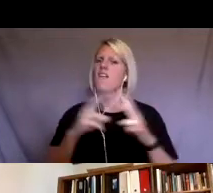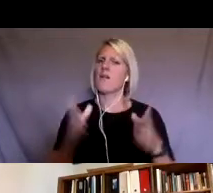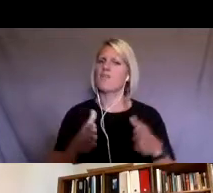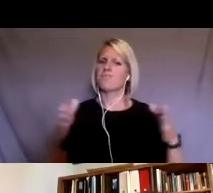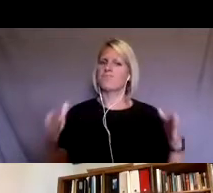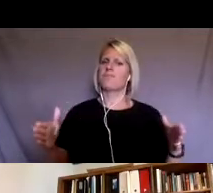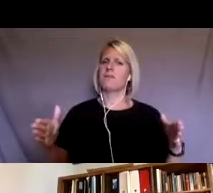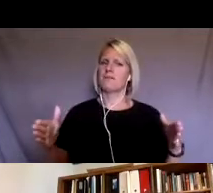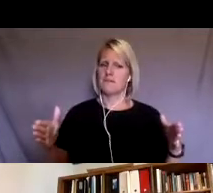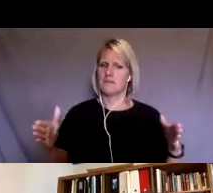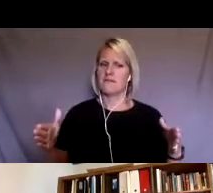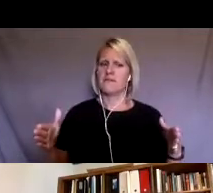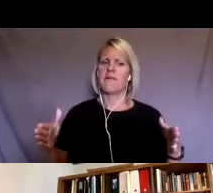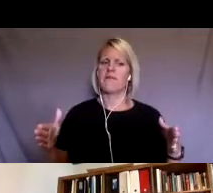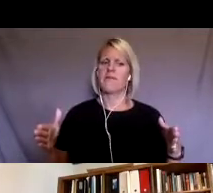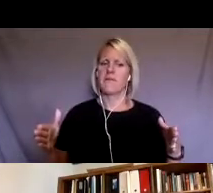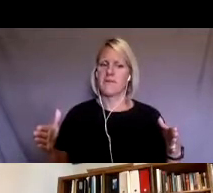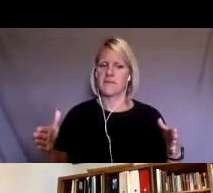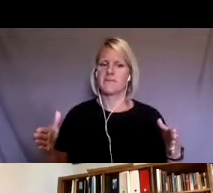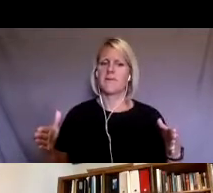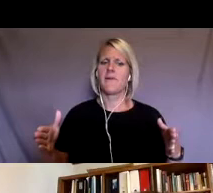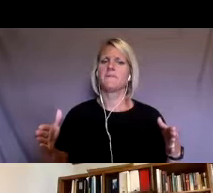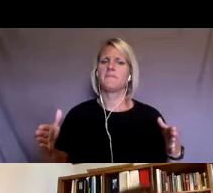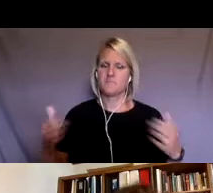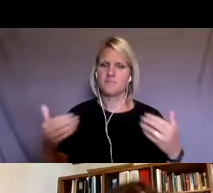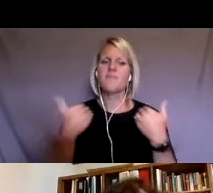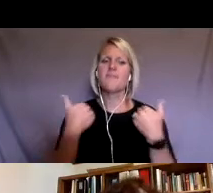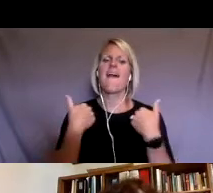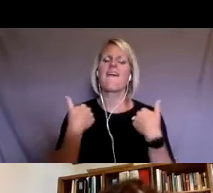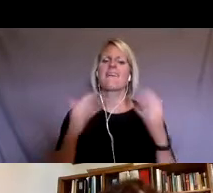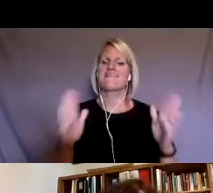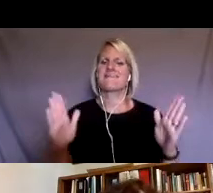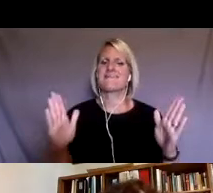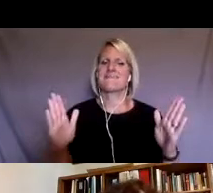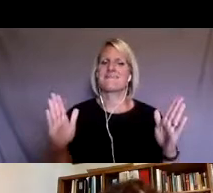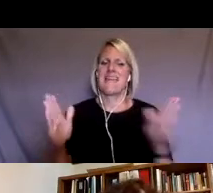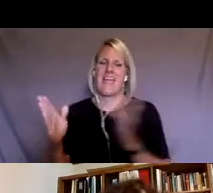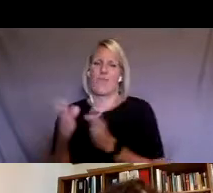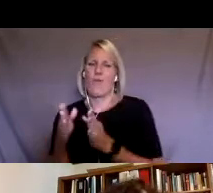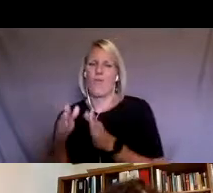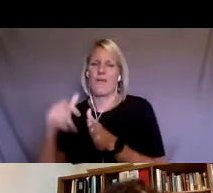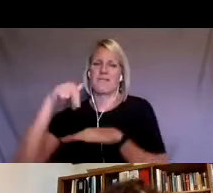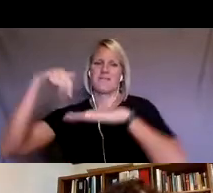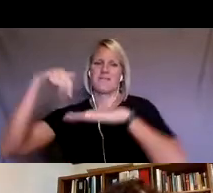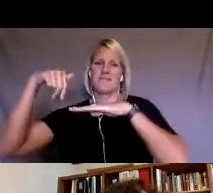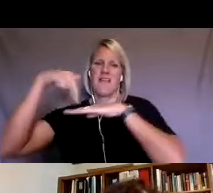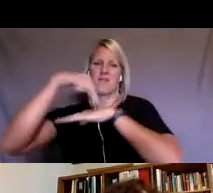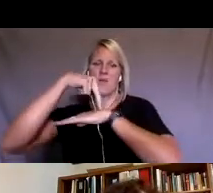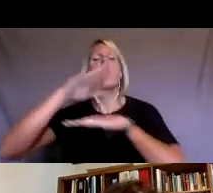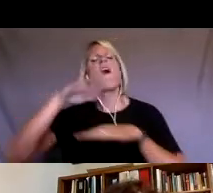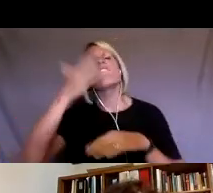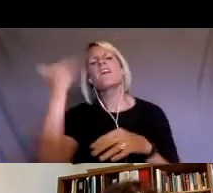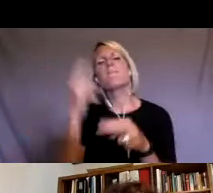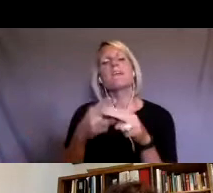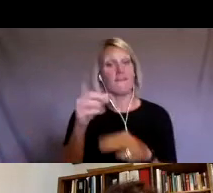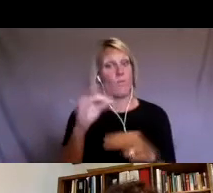They have narrow sidewalks. And by the way, I forgot to mention, if you have questions, please put them